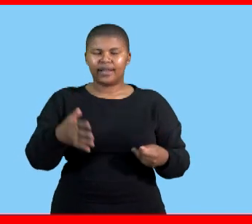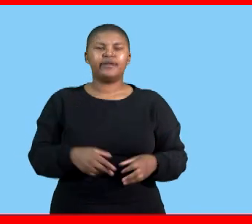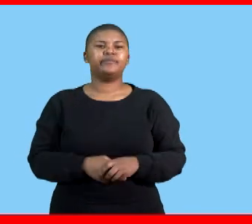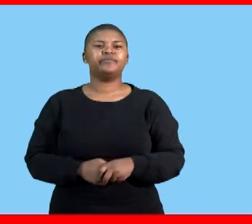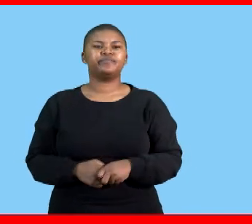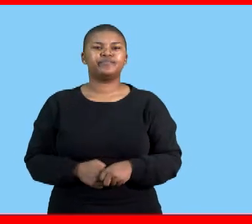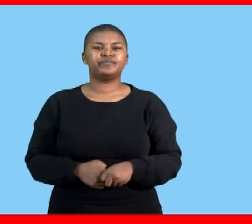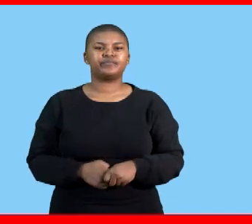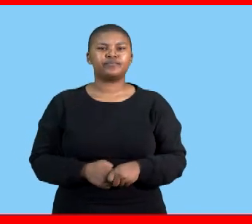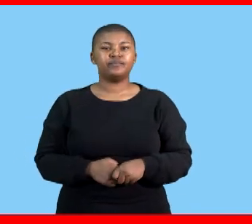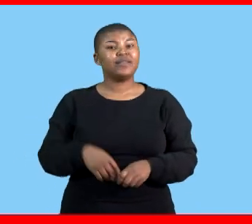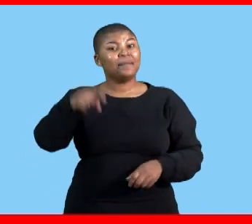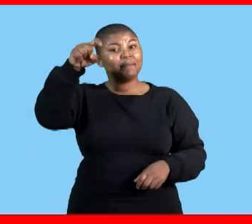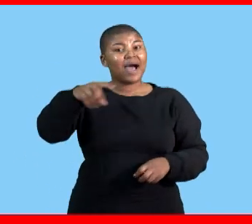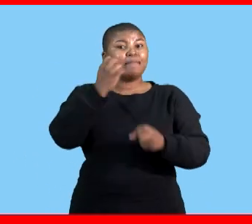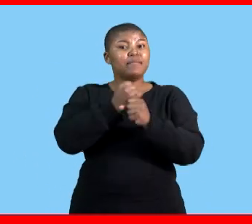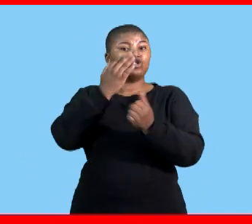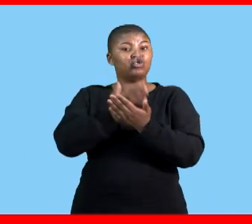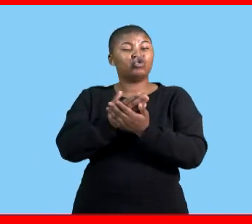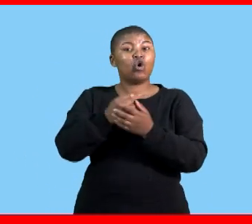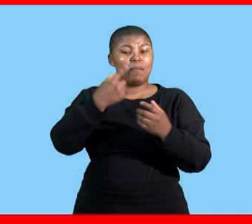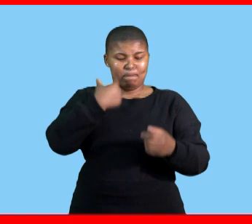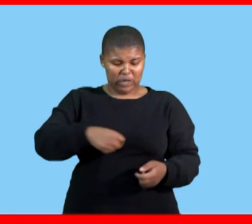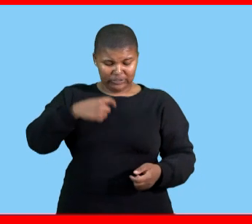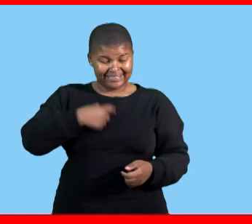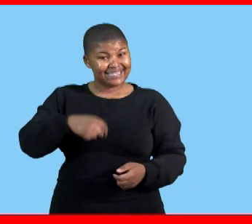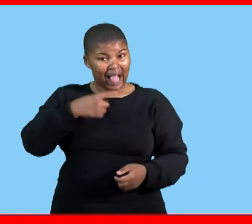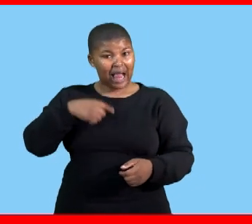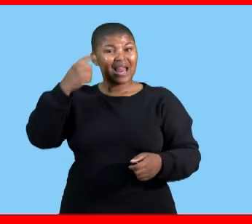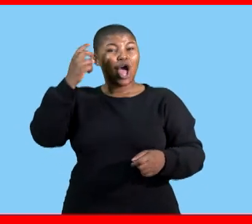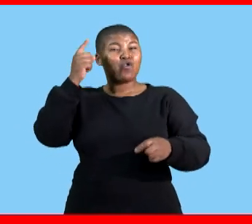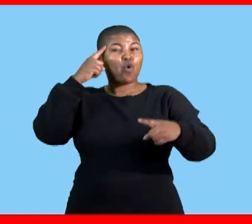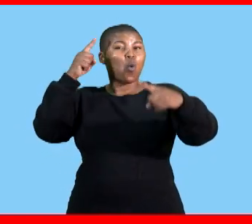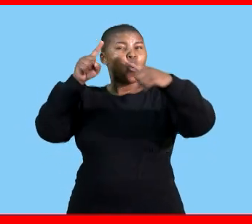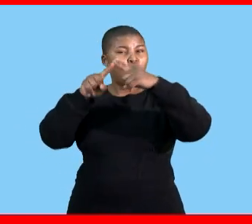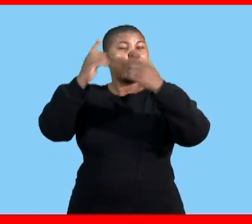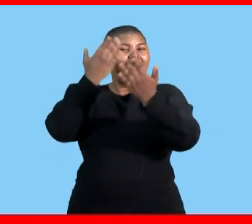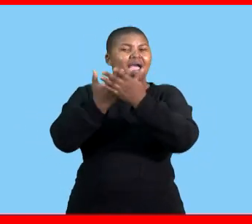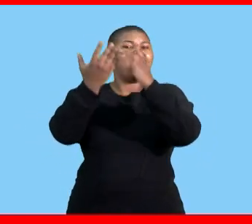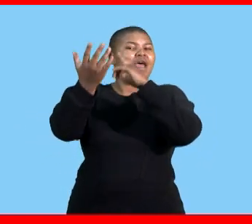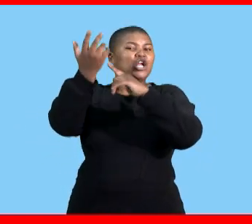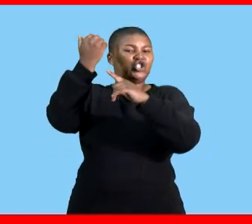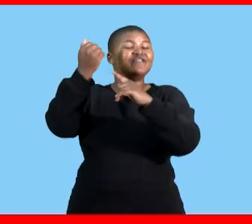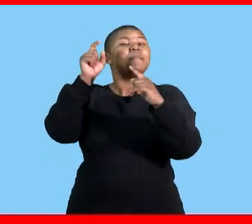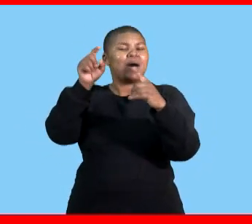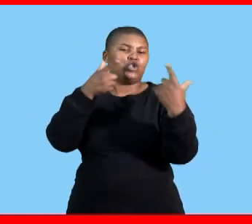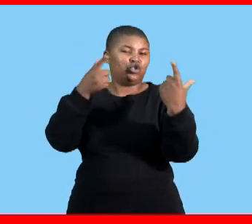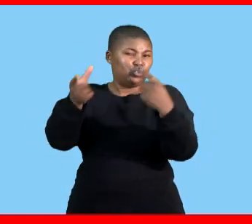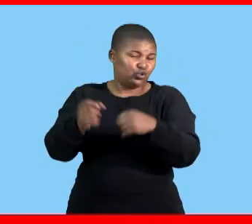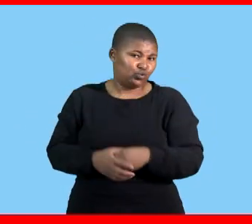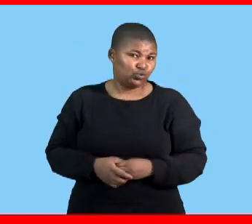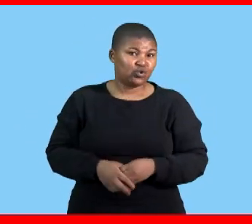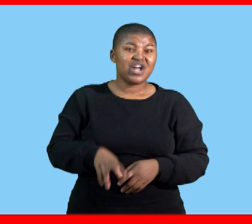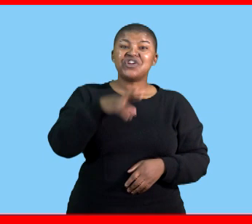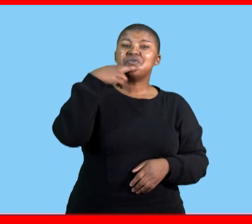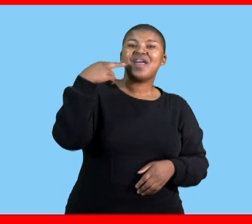Very important, you must also set personal, realistic goals and targets. Now, what do